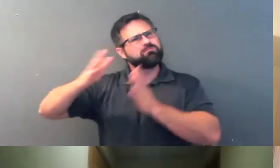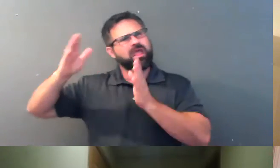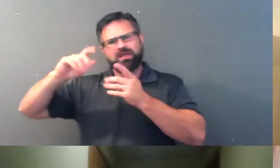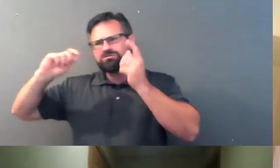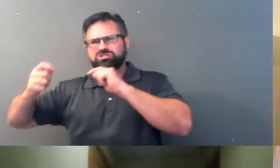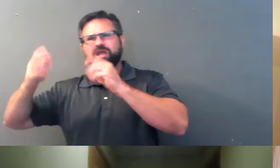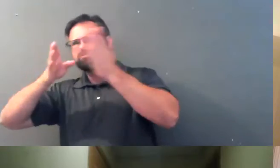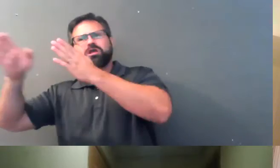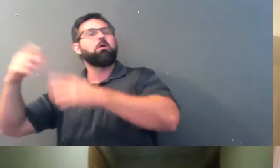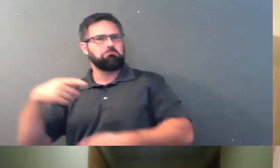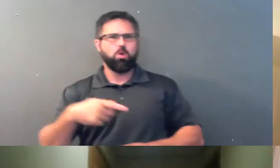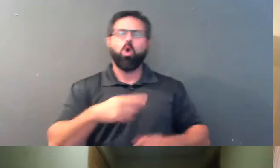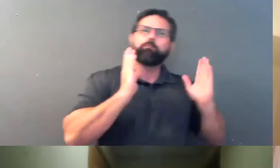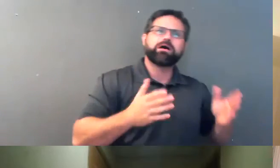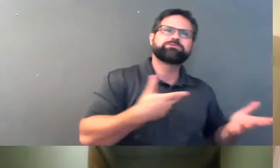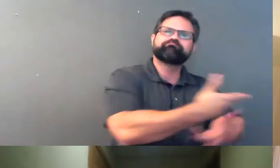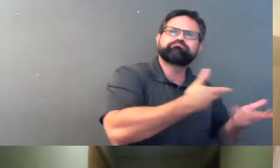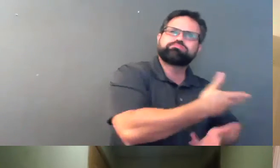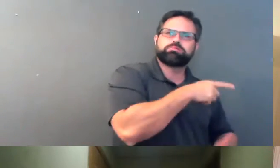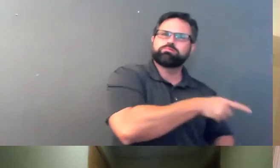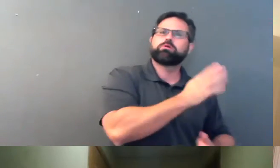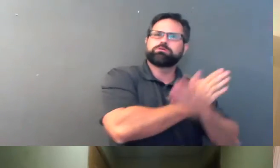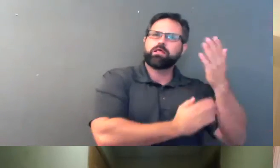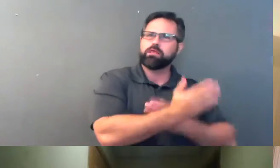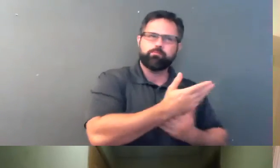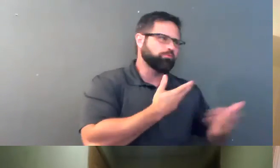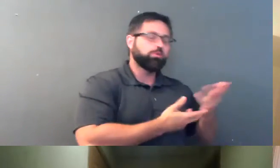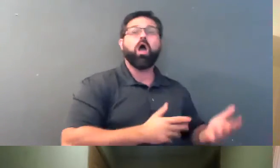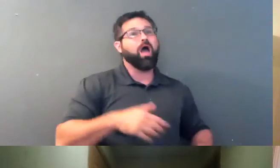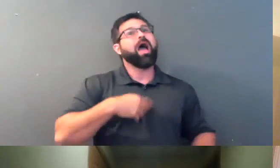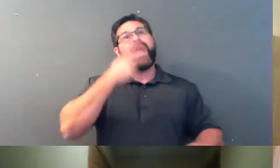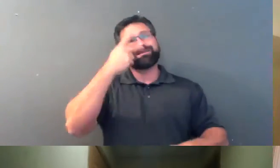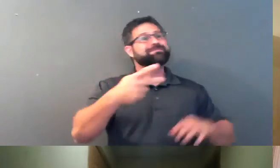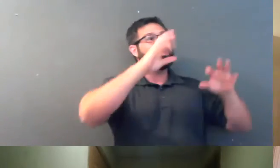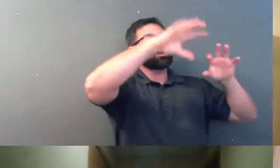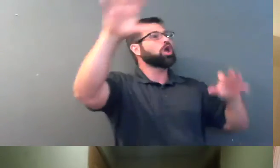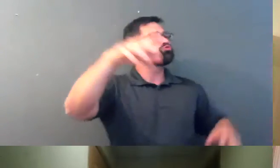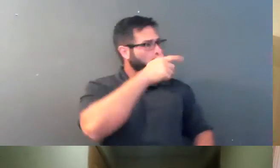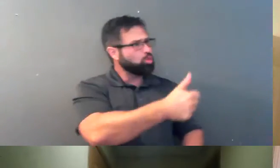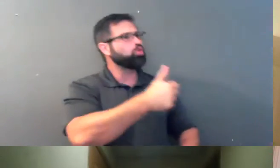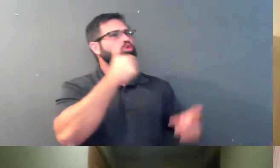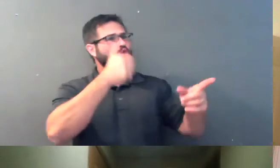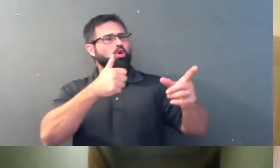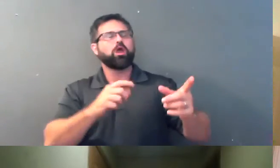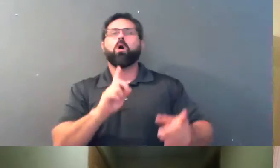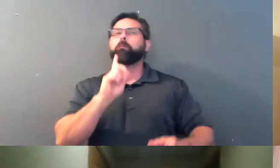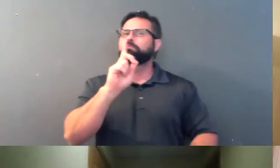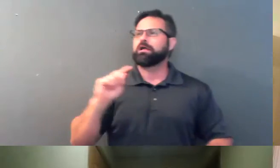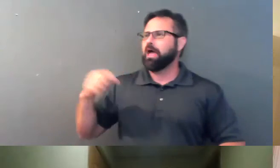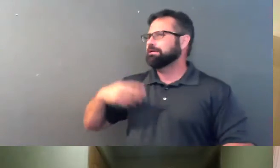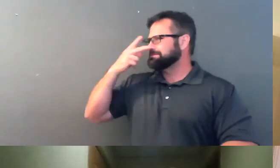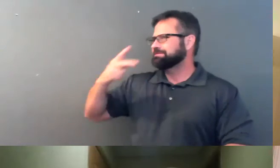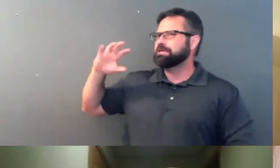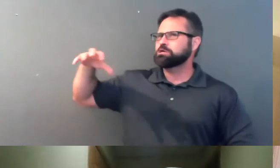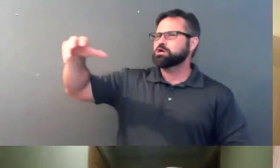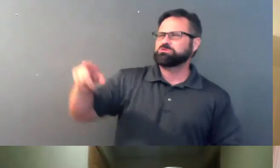And I must say it's going fairly well in some countries, but not at all in others. And so a light needs to